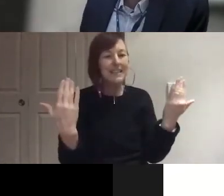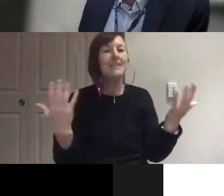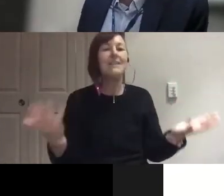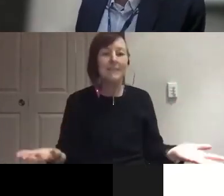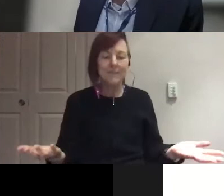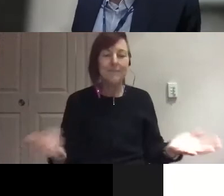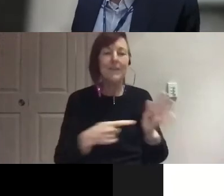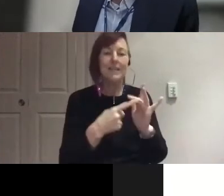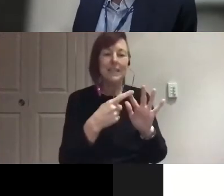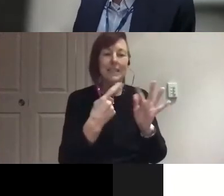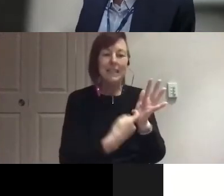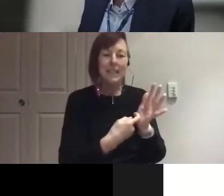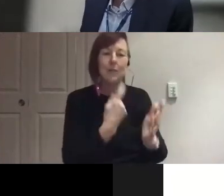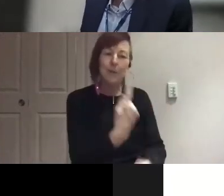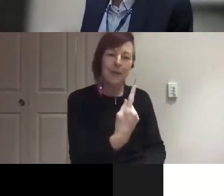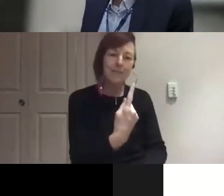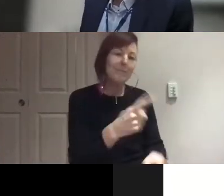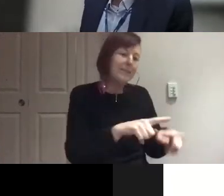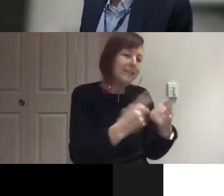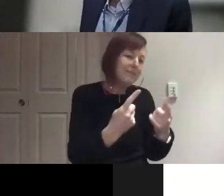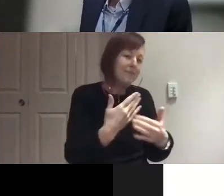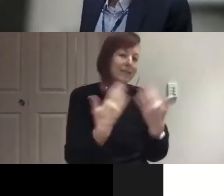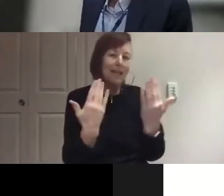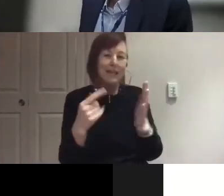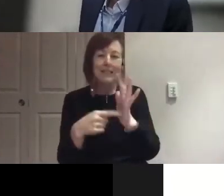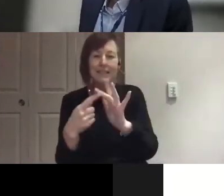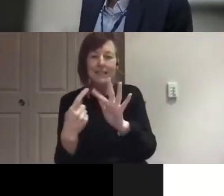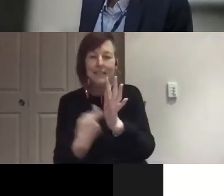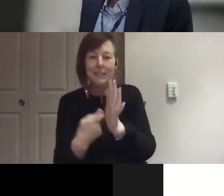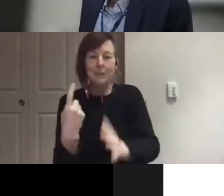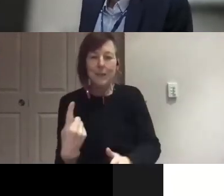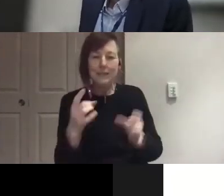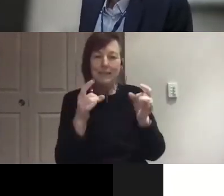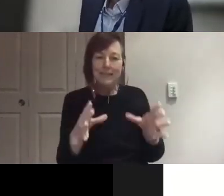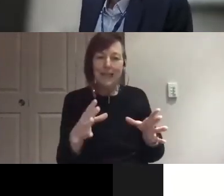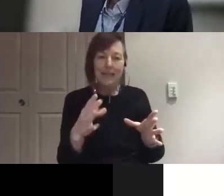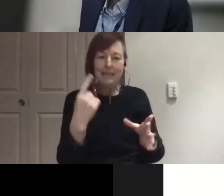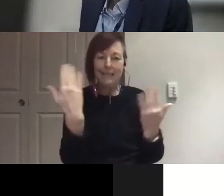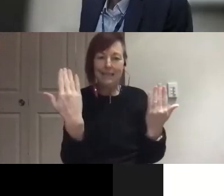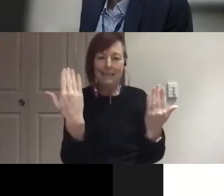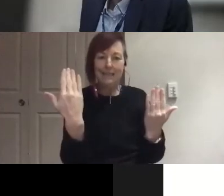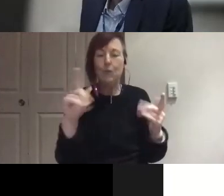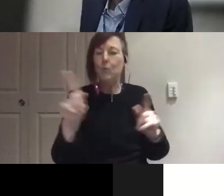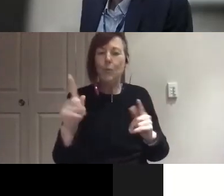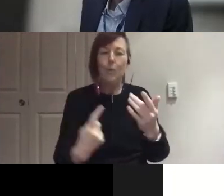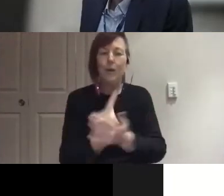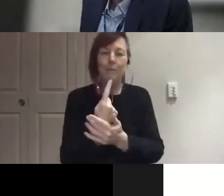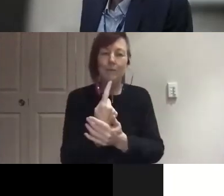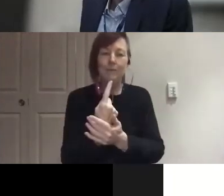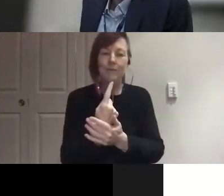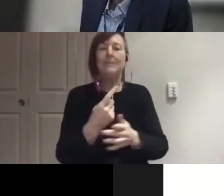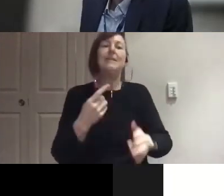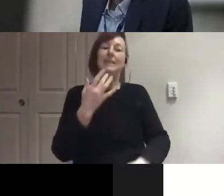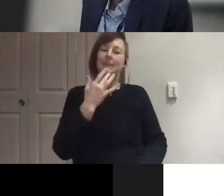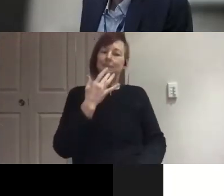day 13? Yeah. So if you all, let's say there's 10 of you in a house, and then you all split into 10 different